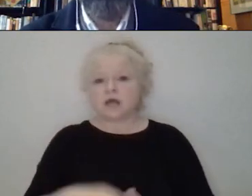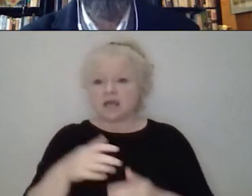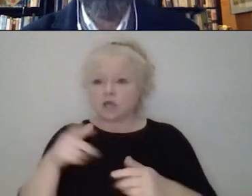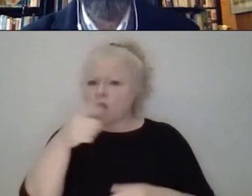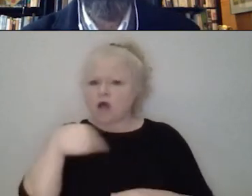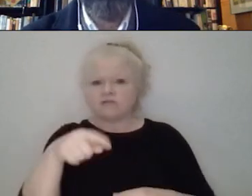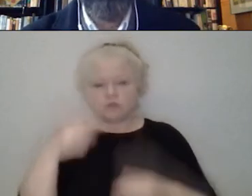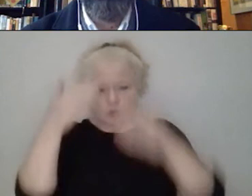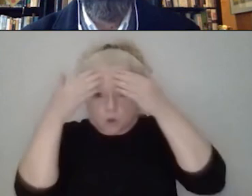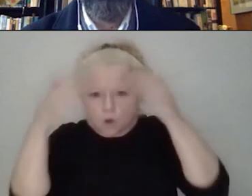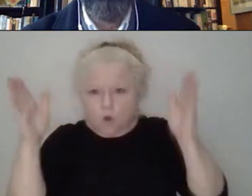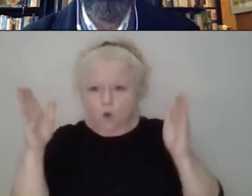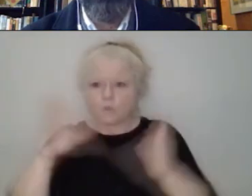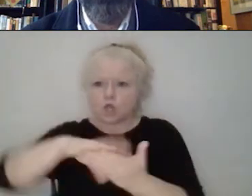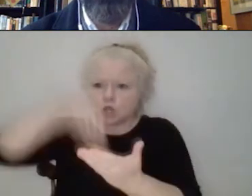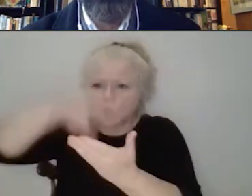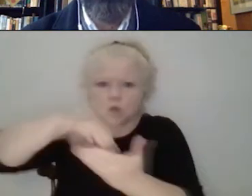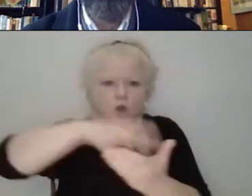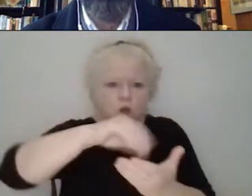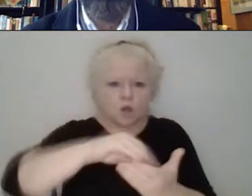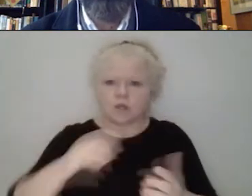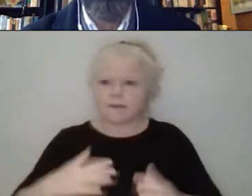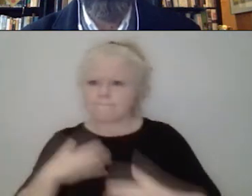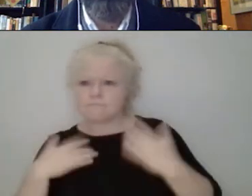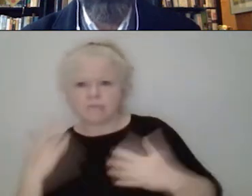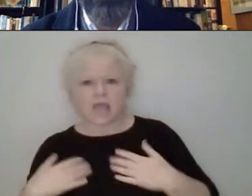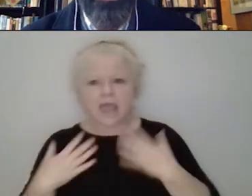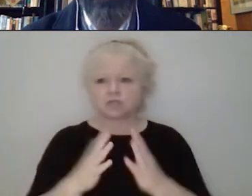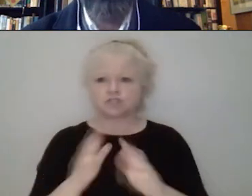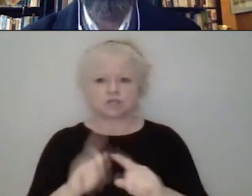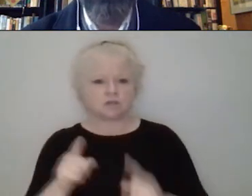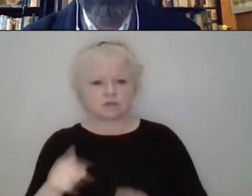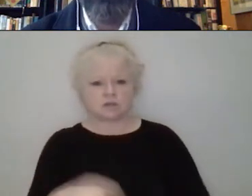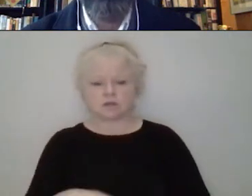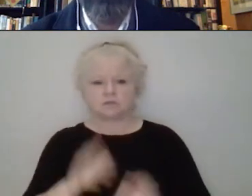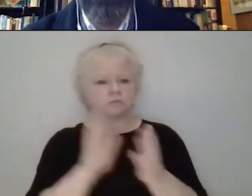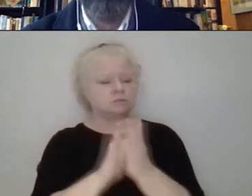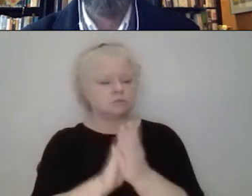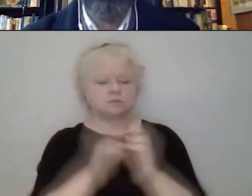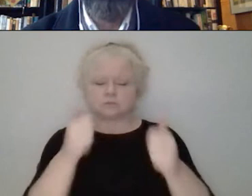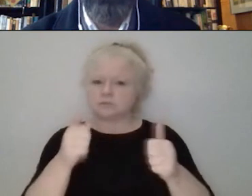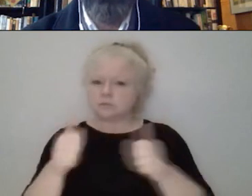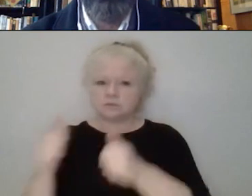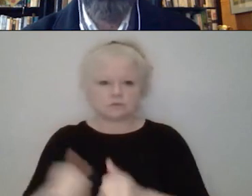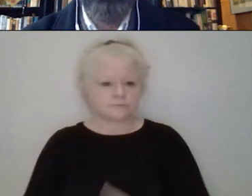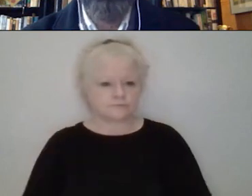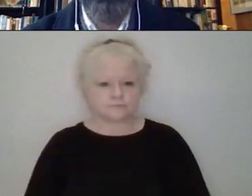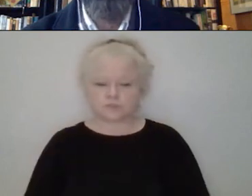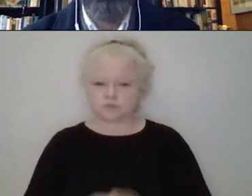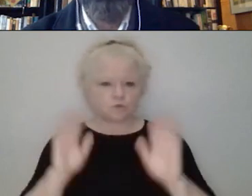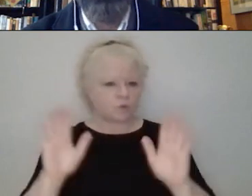to follow their passion, I've always been so impressed by that. You know, three cheers to Paula for, you know, you